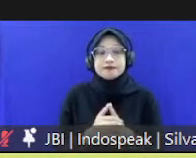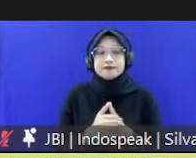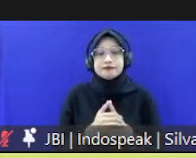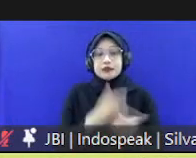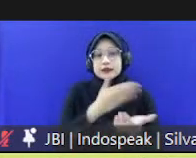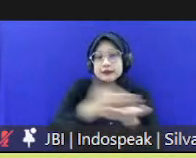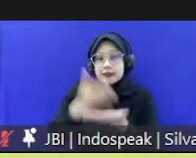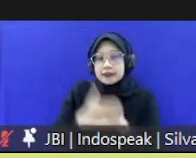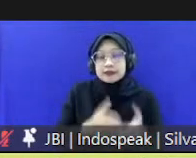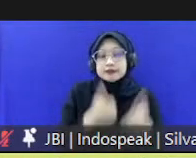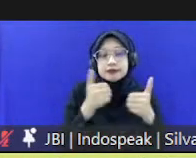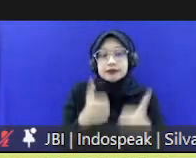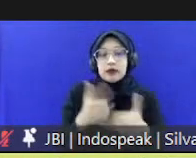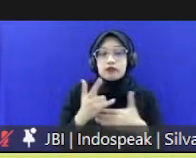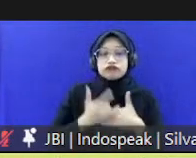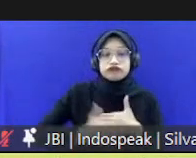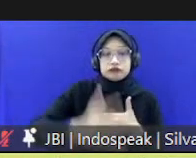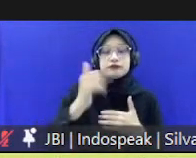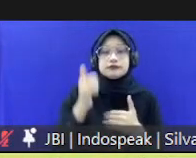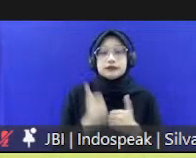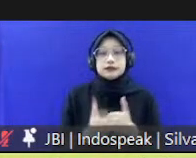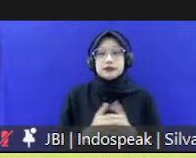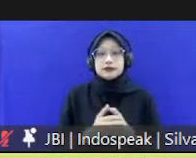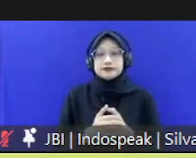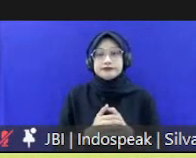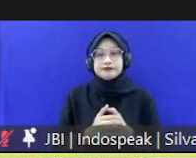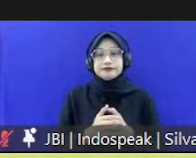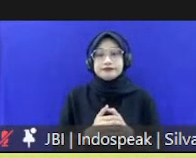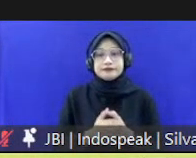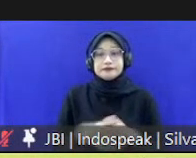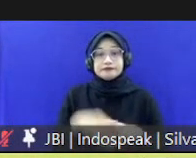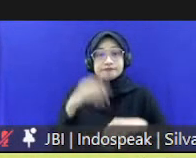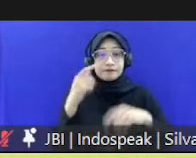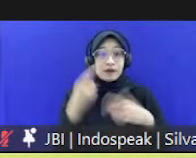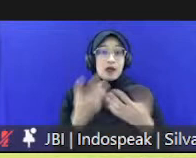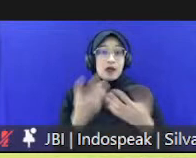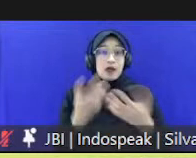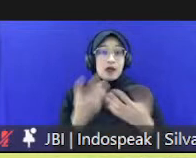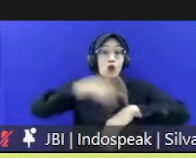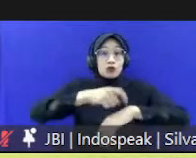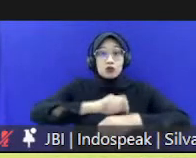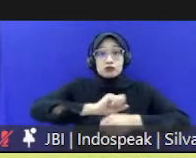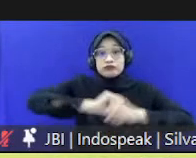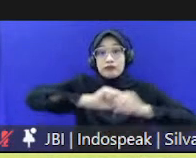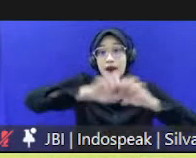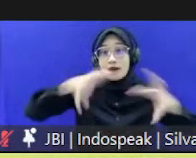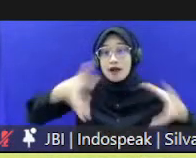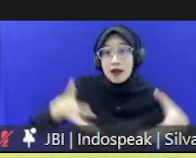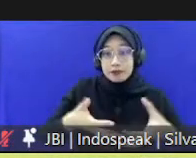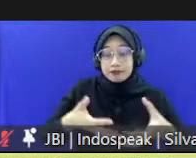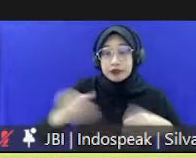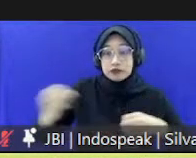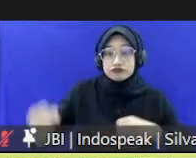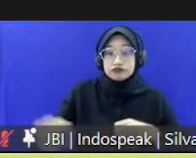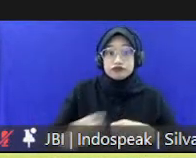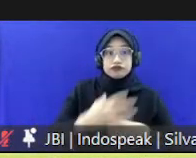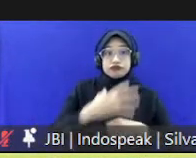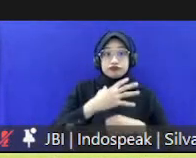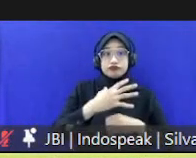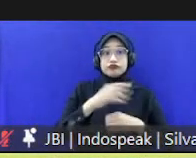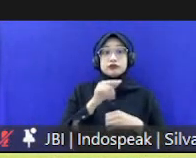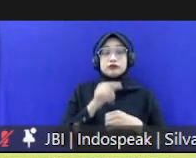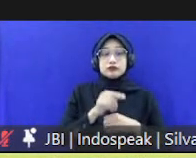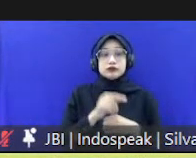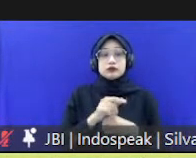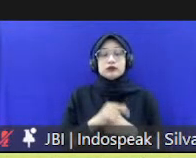challenged and is tested during the pandemic, when the pandemic is coming. When you see that the statement of the president in the mid